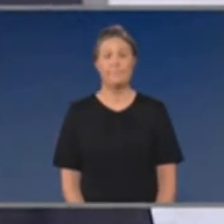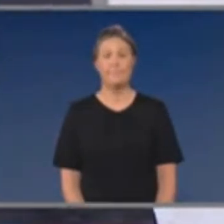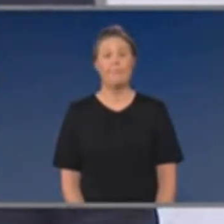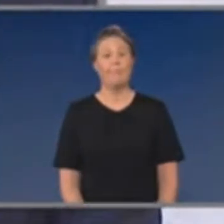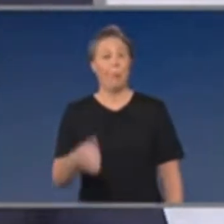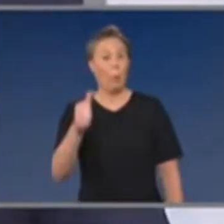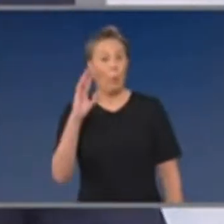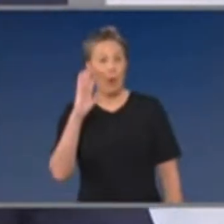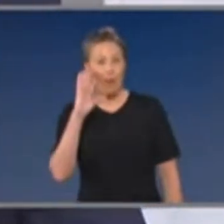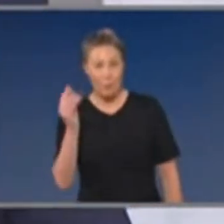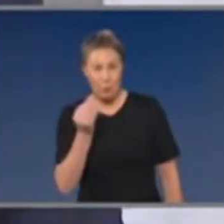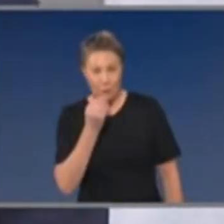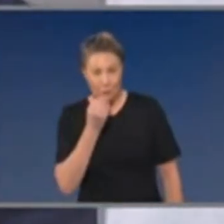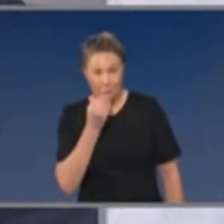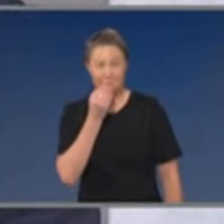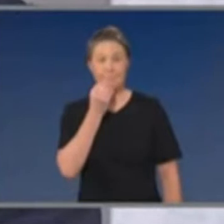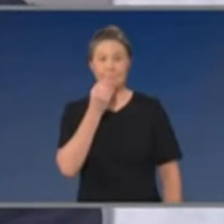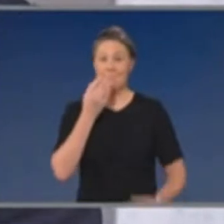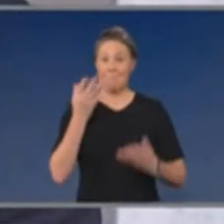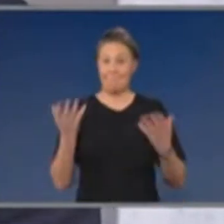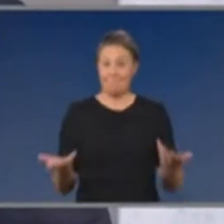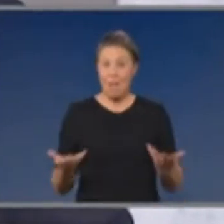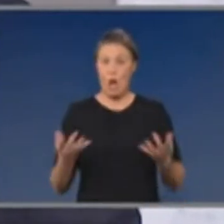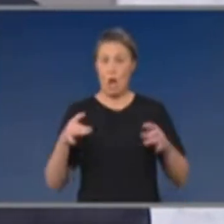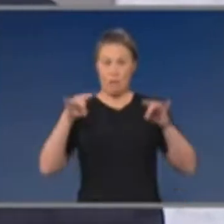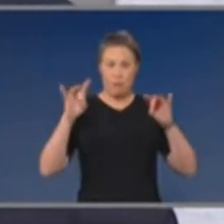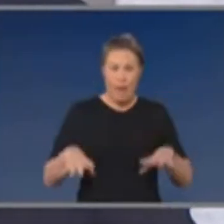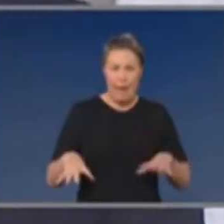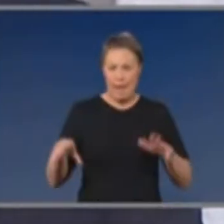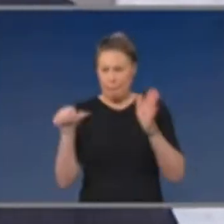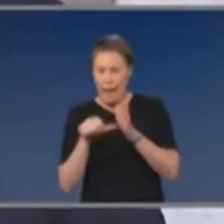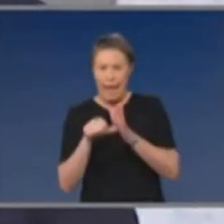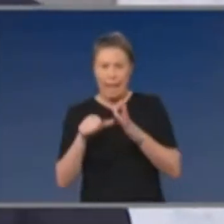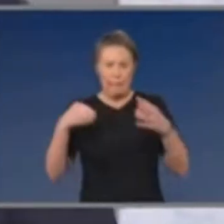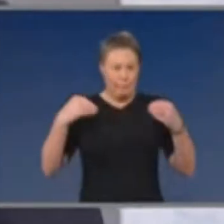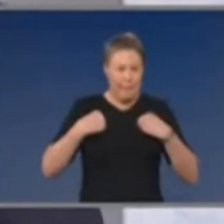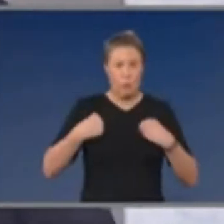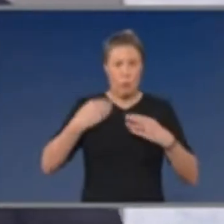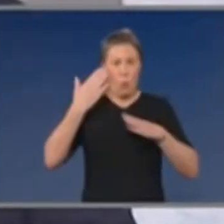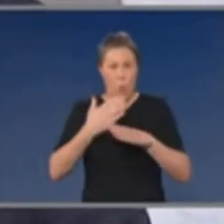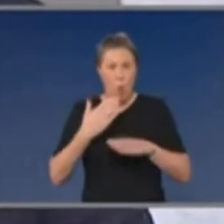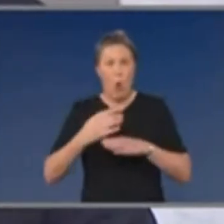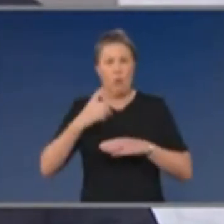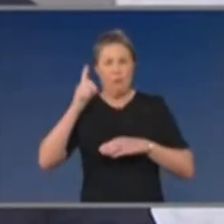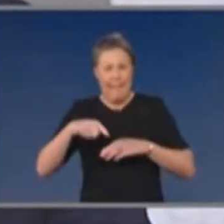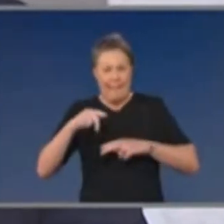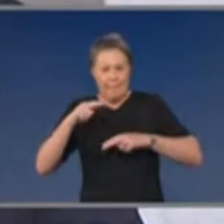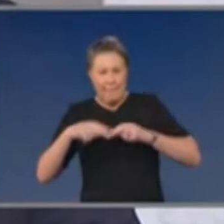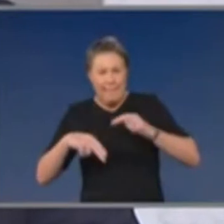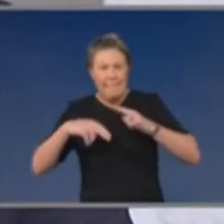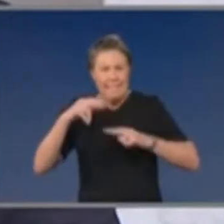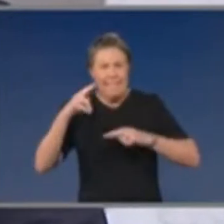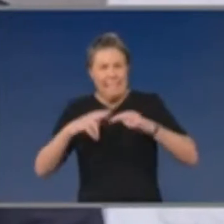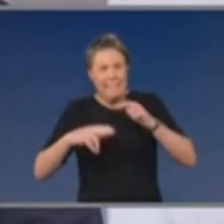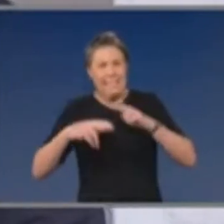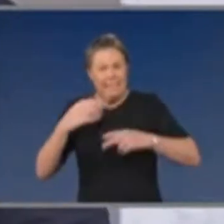Well, good afternoon, everyone. The Australian economy is fighting back. The jobs of Australians depend on that